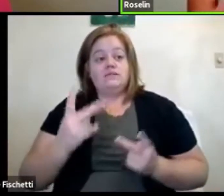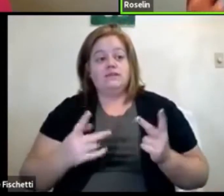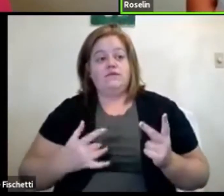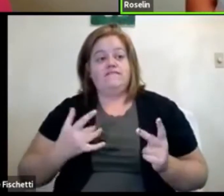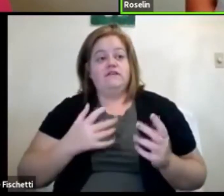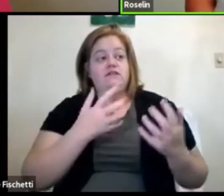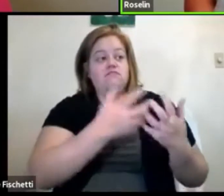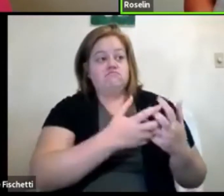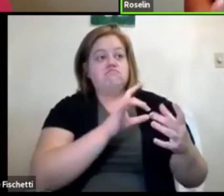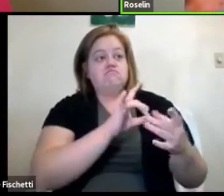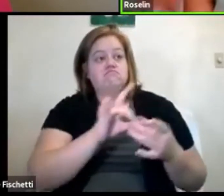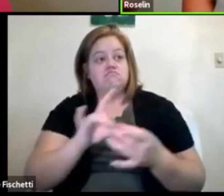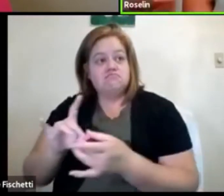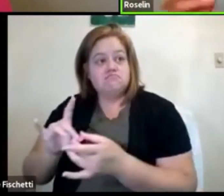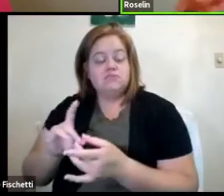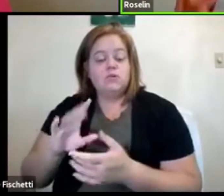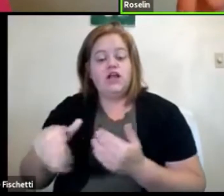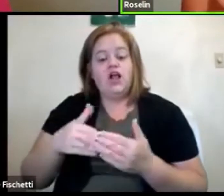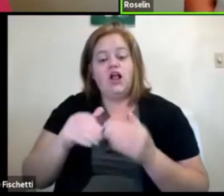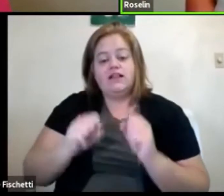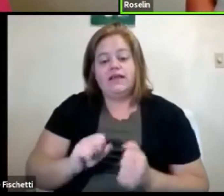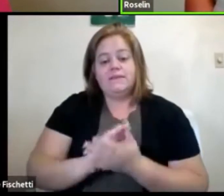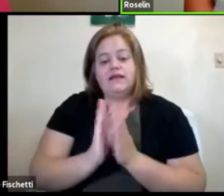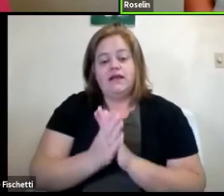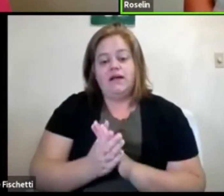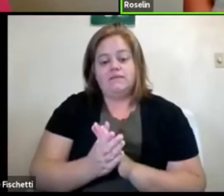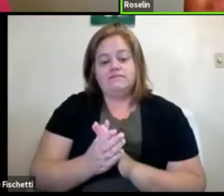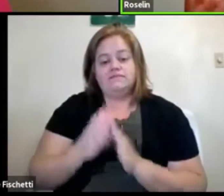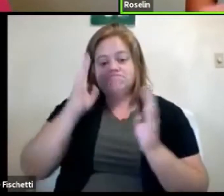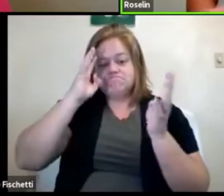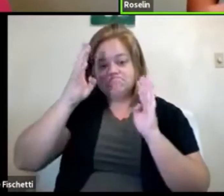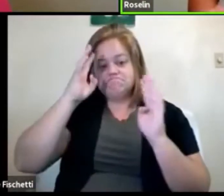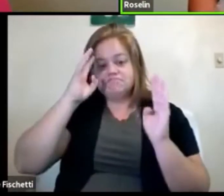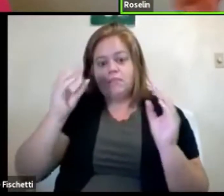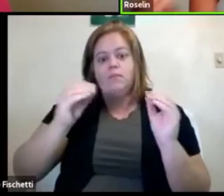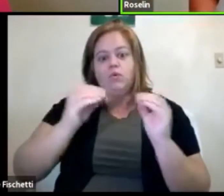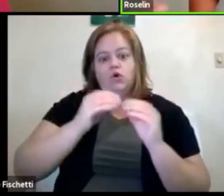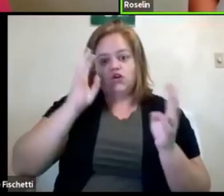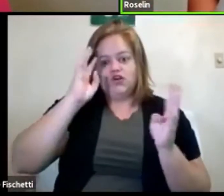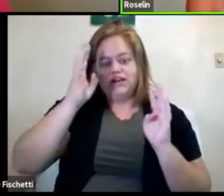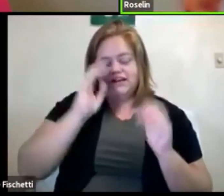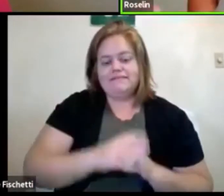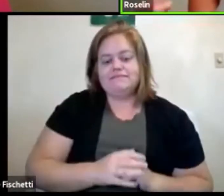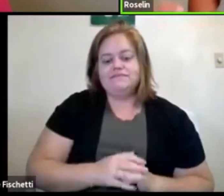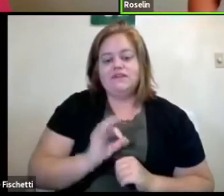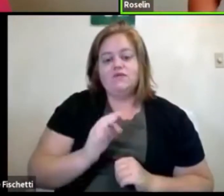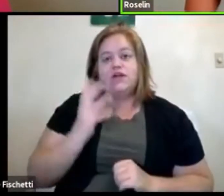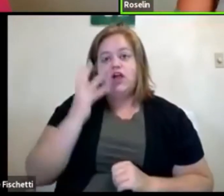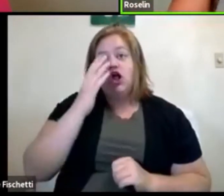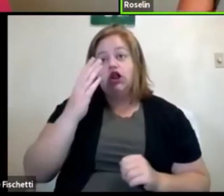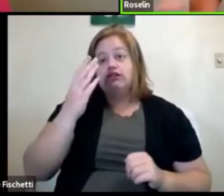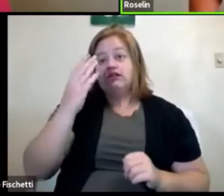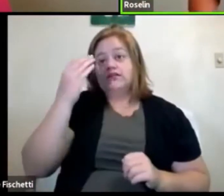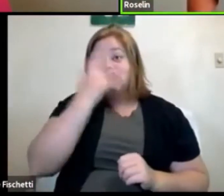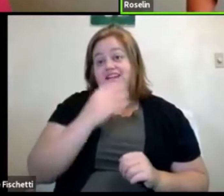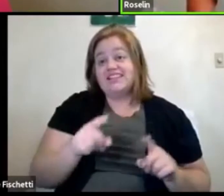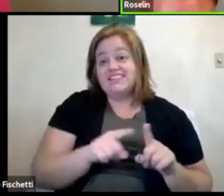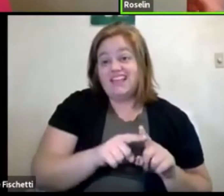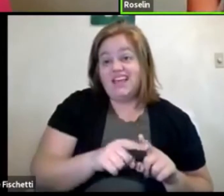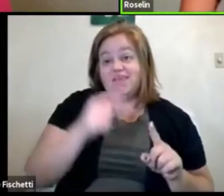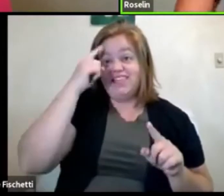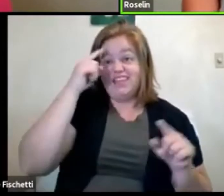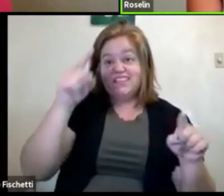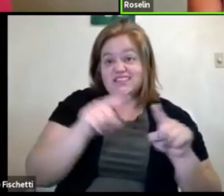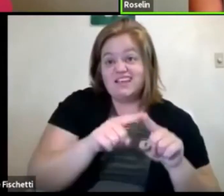more innovative, because every person brings something different. And if we all look the same, think the same, we're just gonna be